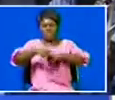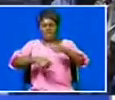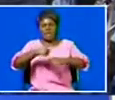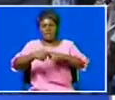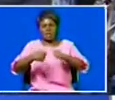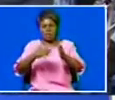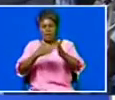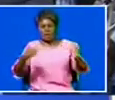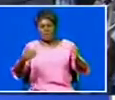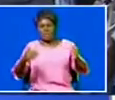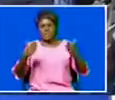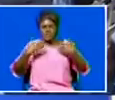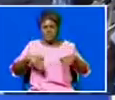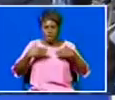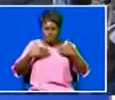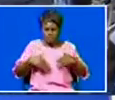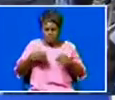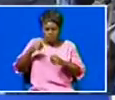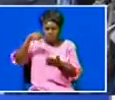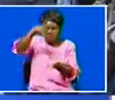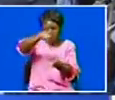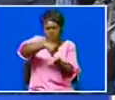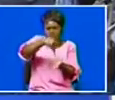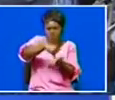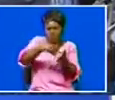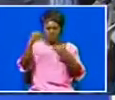taken against those who have been involved in this